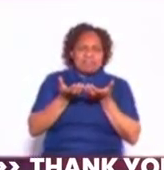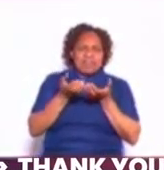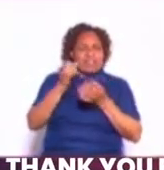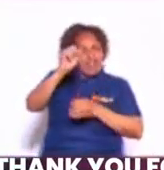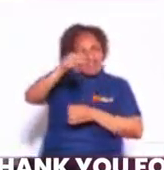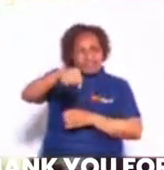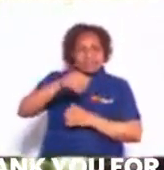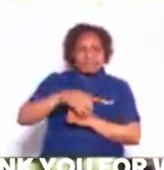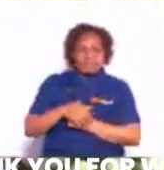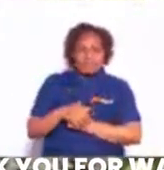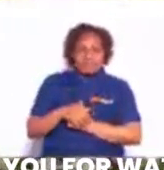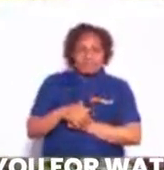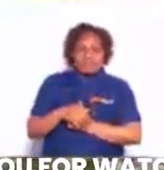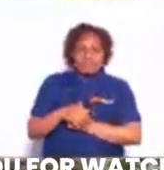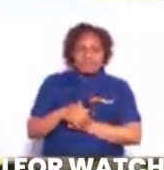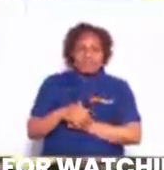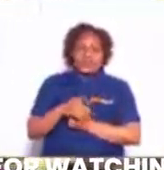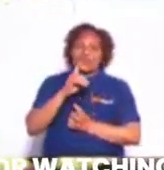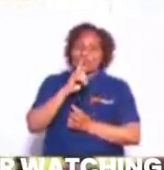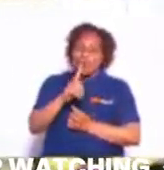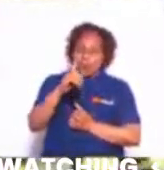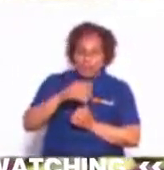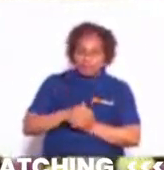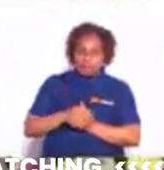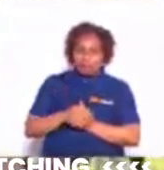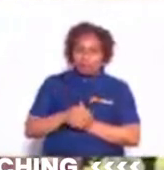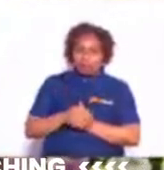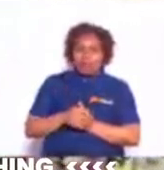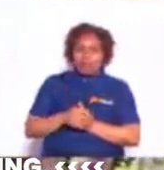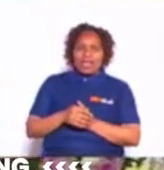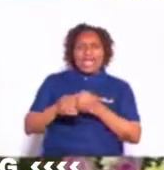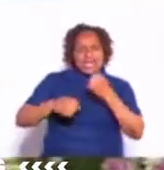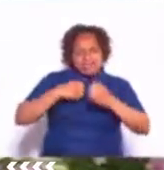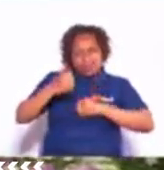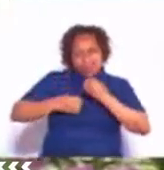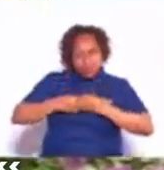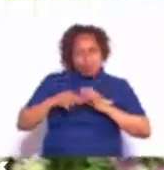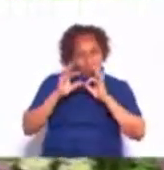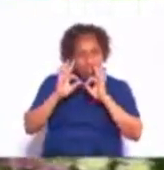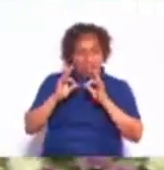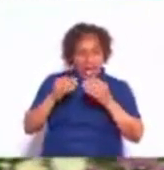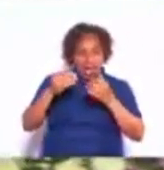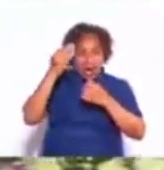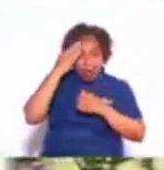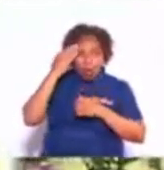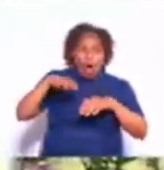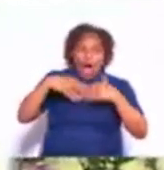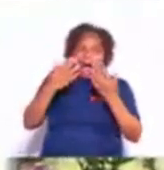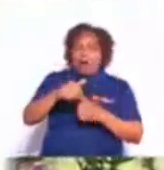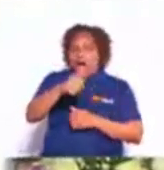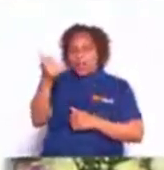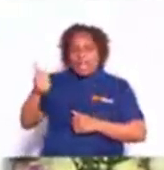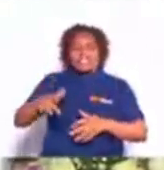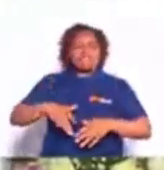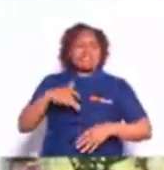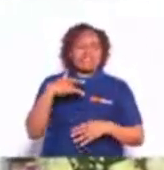Yes. So if you have emotional intelligence, you will know how others feel.